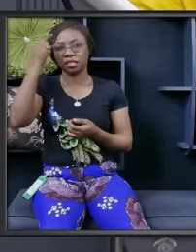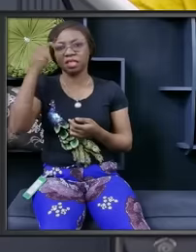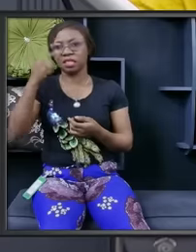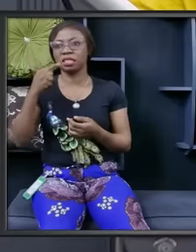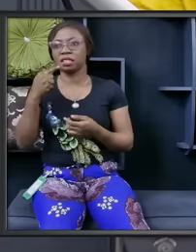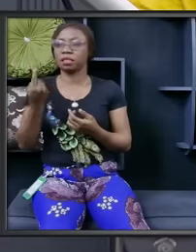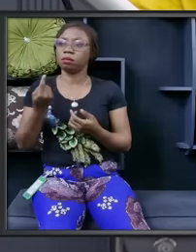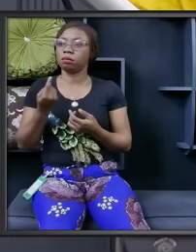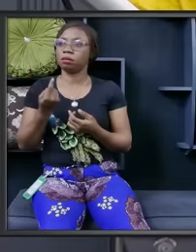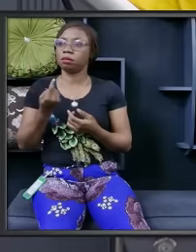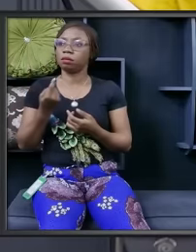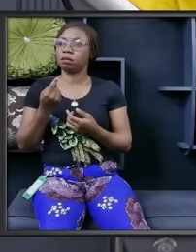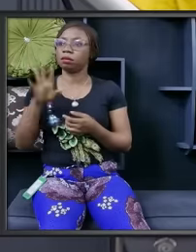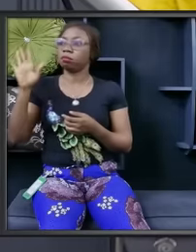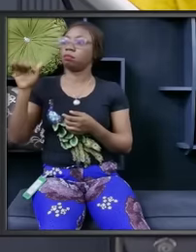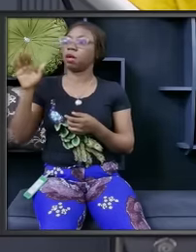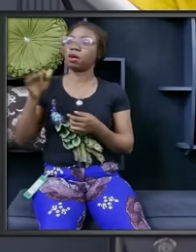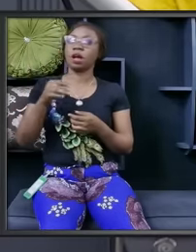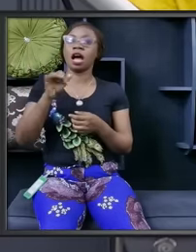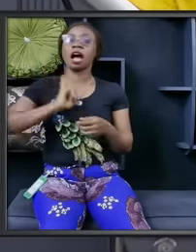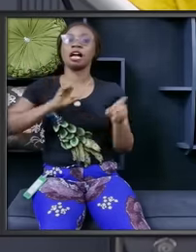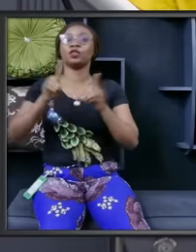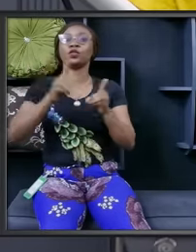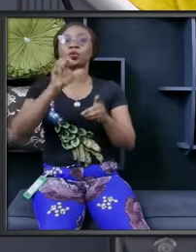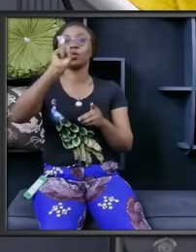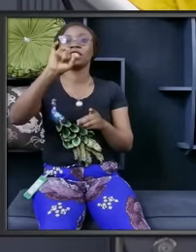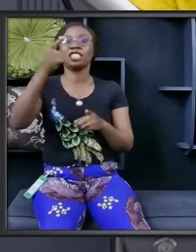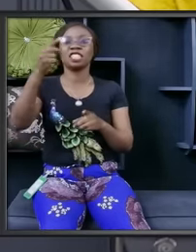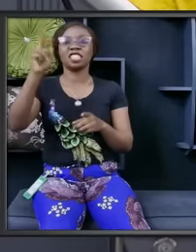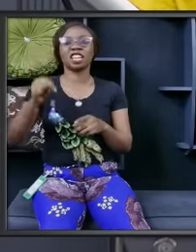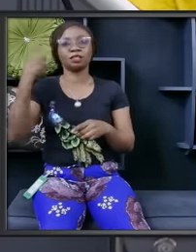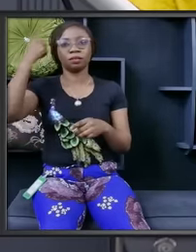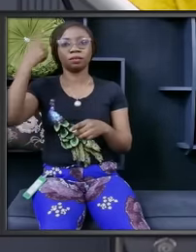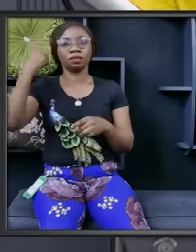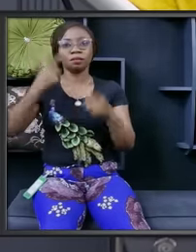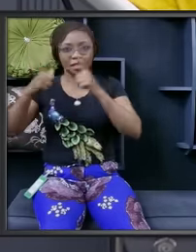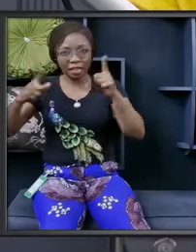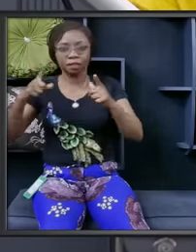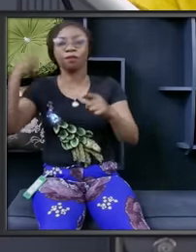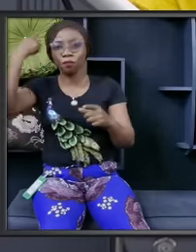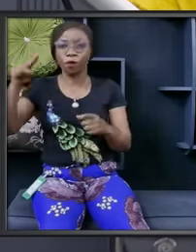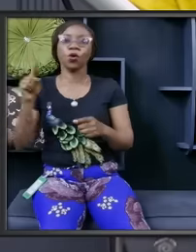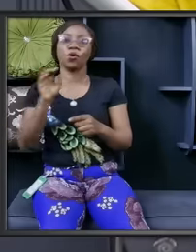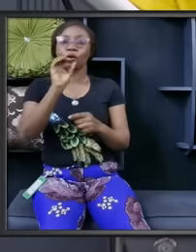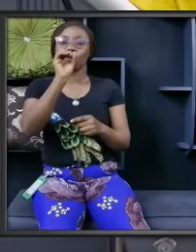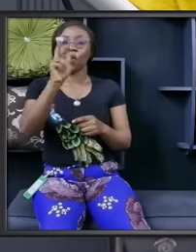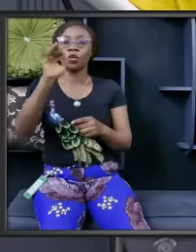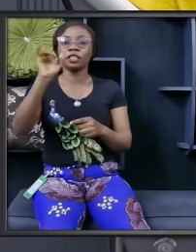Onyebuchi. Anything say, I do sign. I say, which sign? Which sign